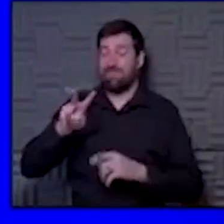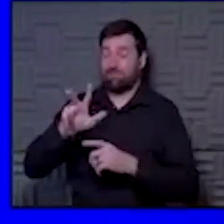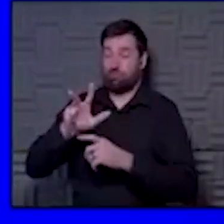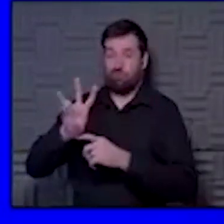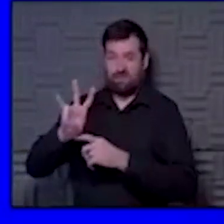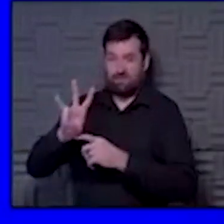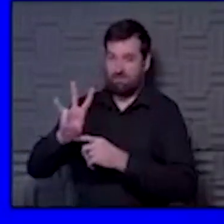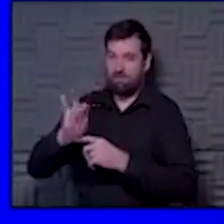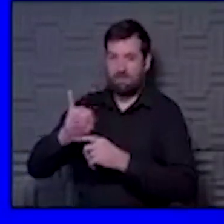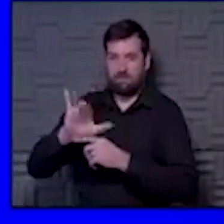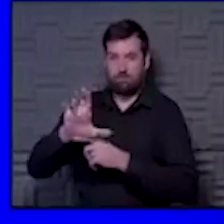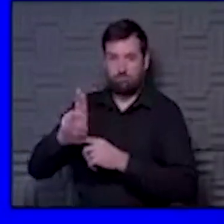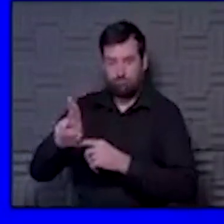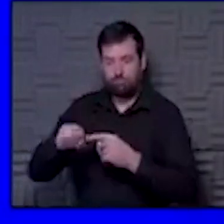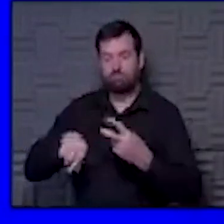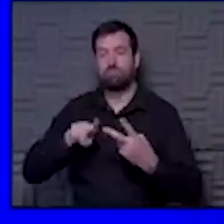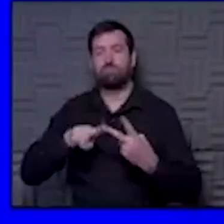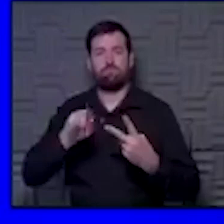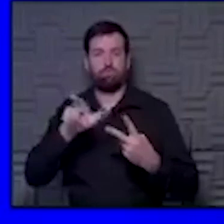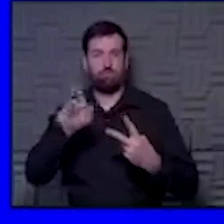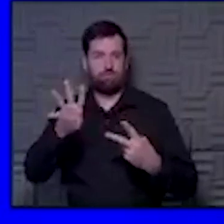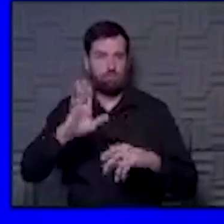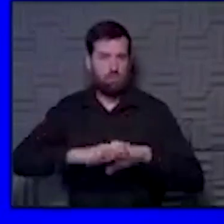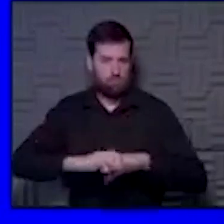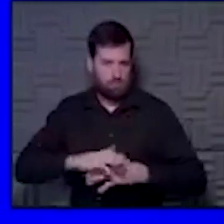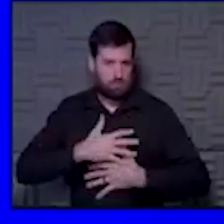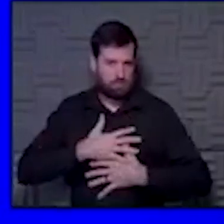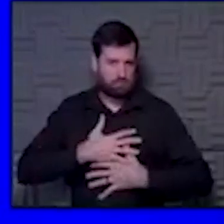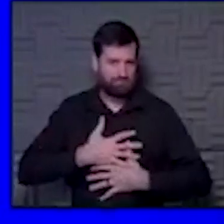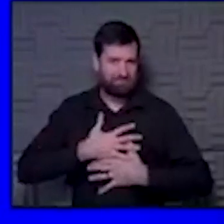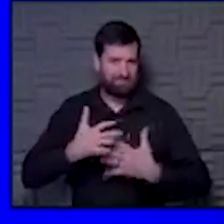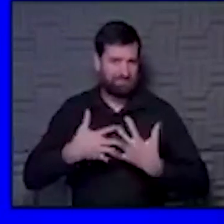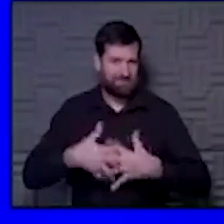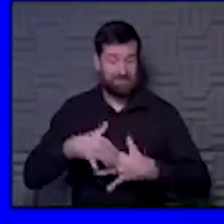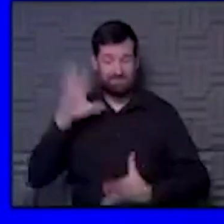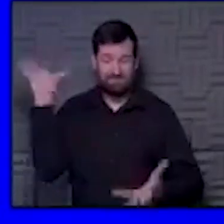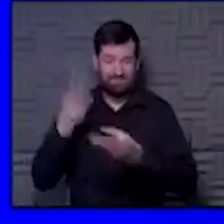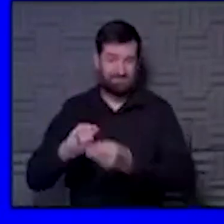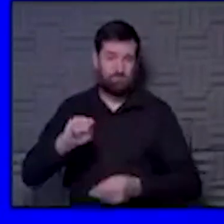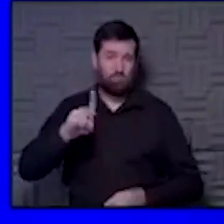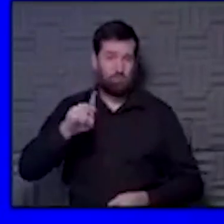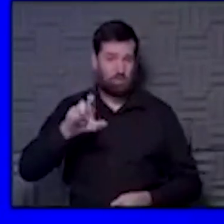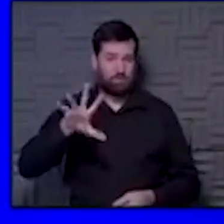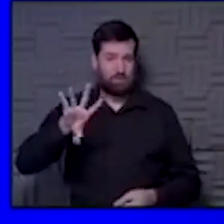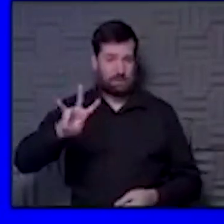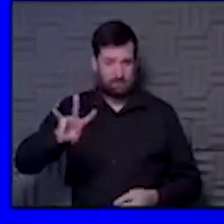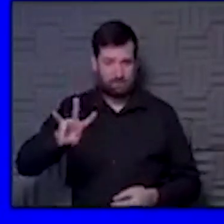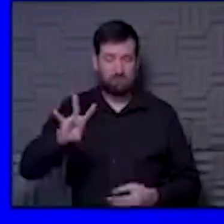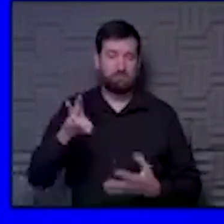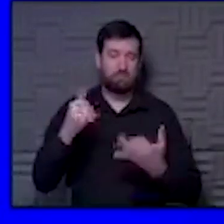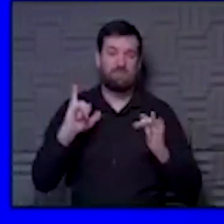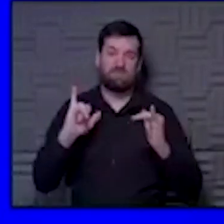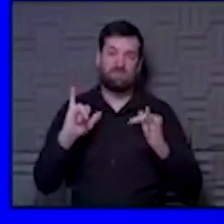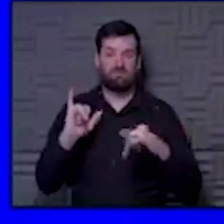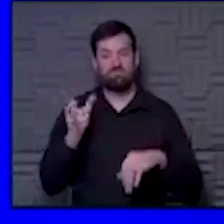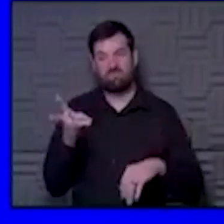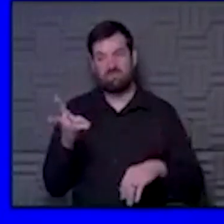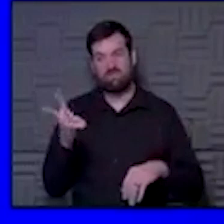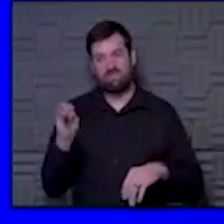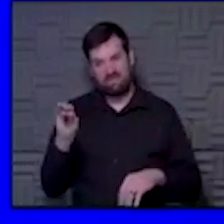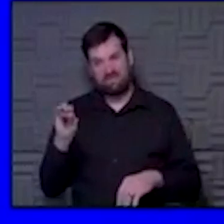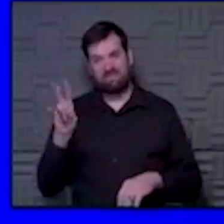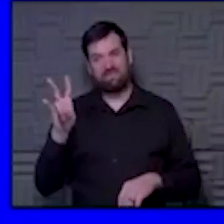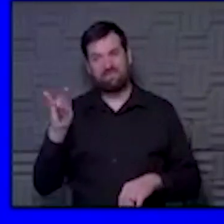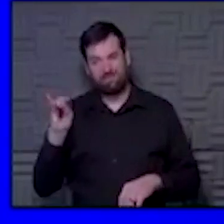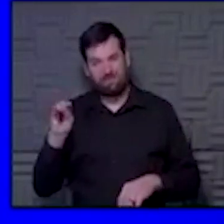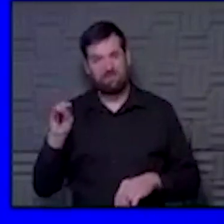in the ICU, and 24 on the vent. We have a total of 157 still, so we still have 60 or 70 in